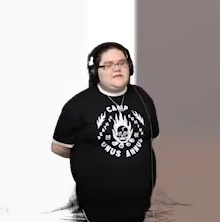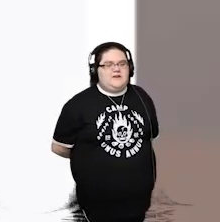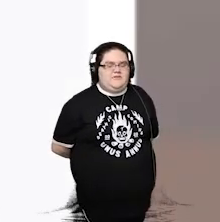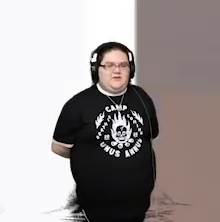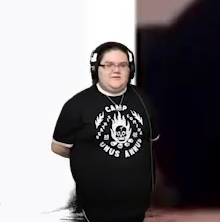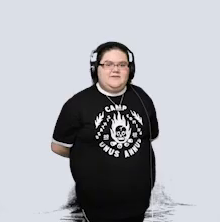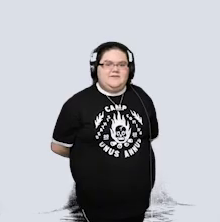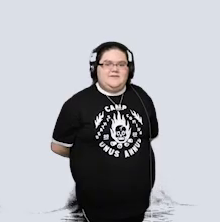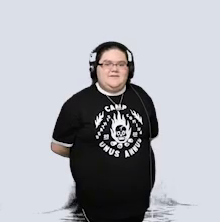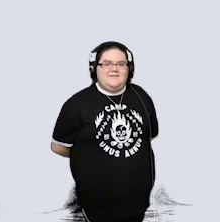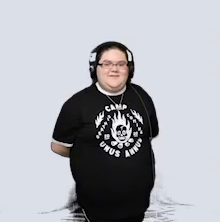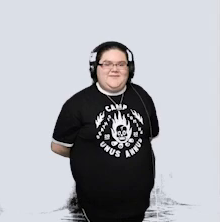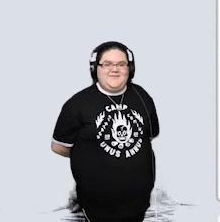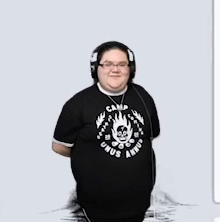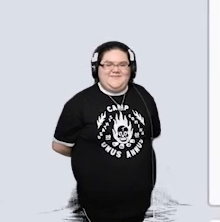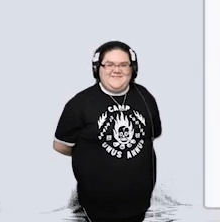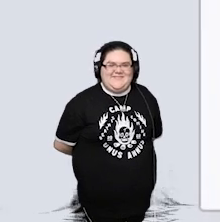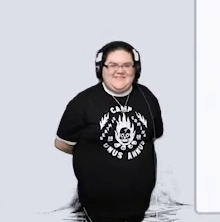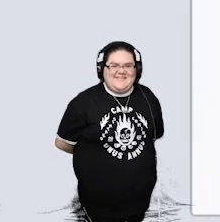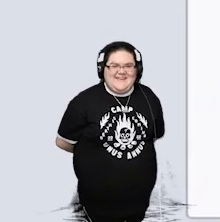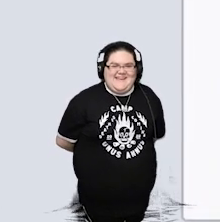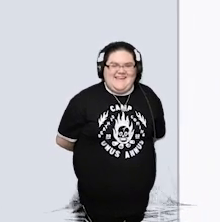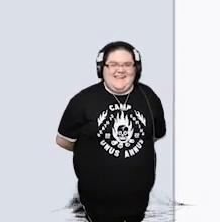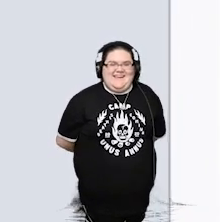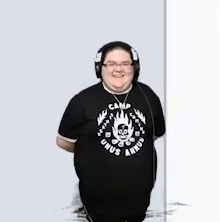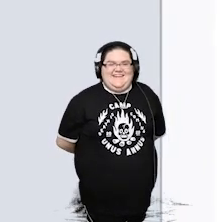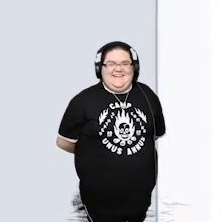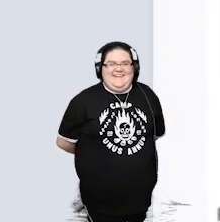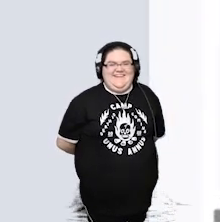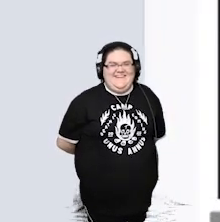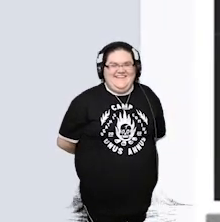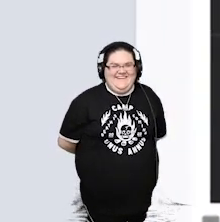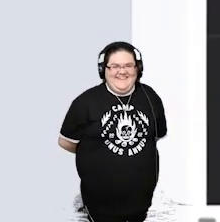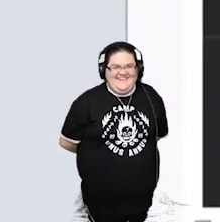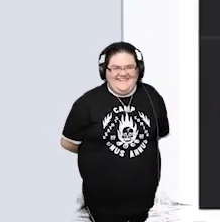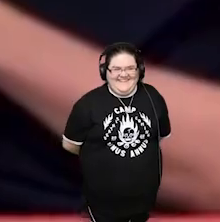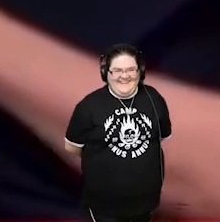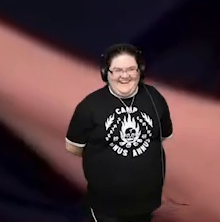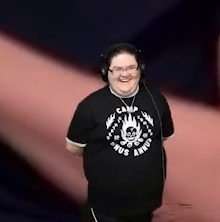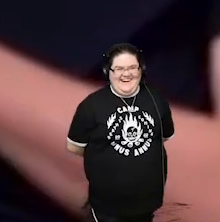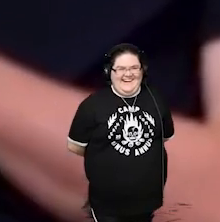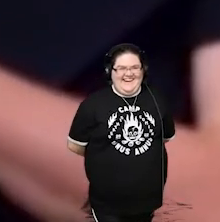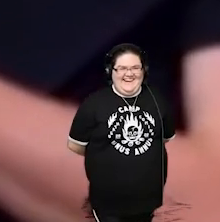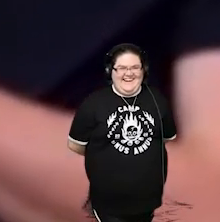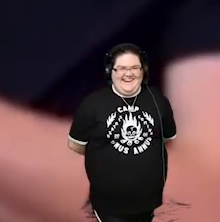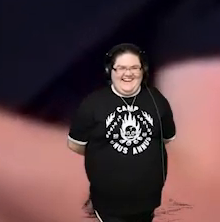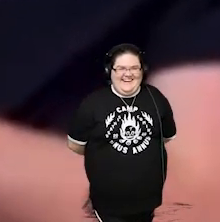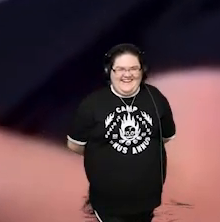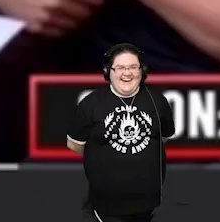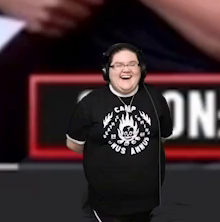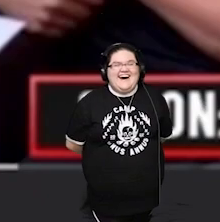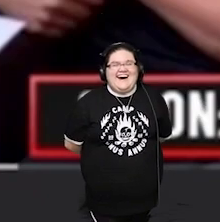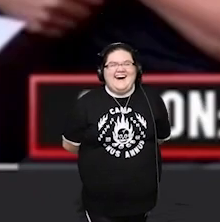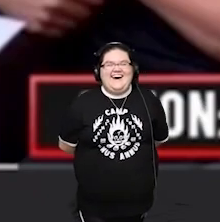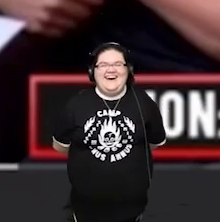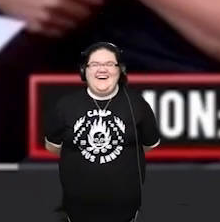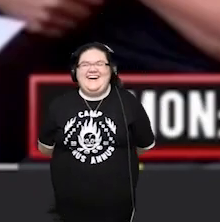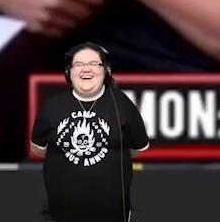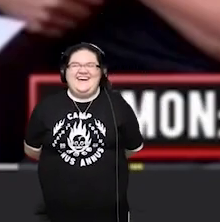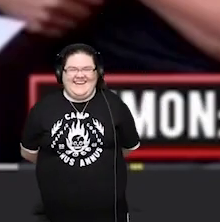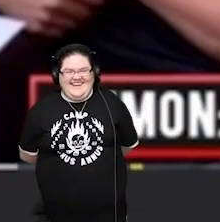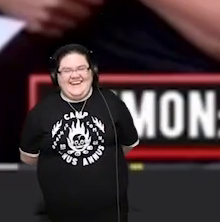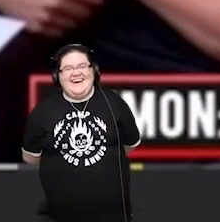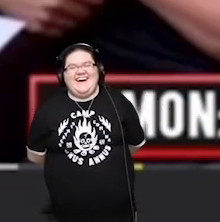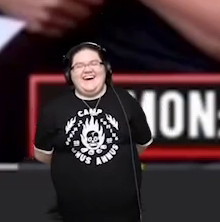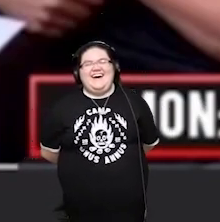he's technically like not wrong. It's like 2K dads and their adopted son. I was tiny. Okay, if I sit like